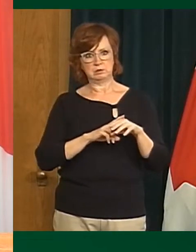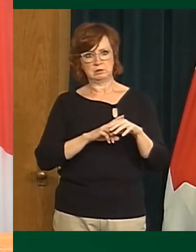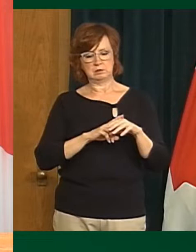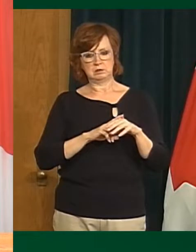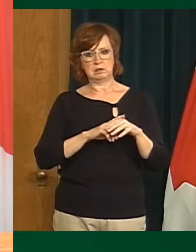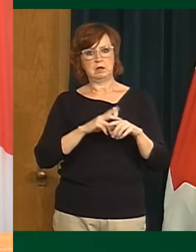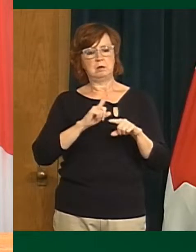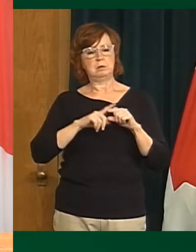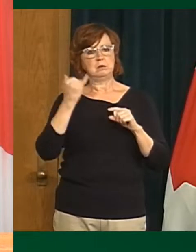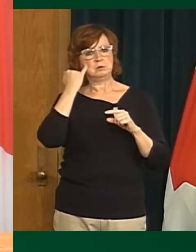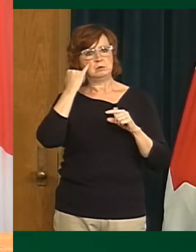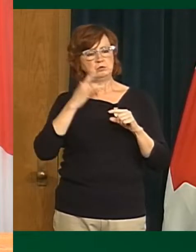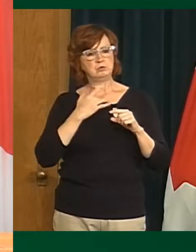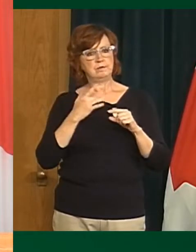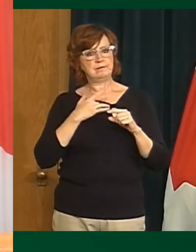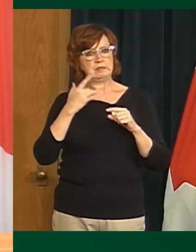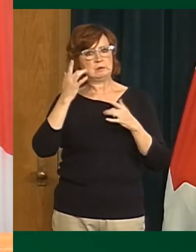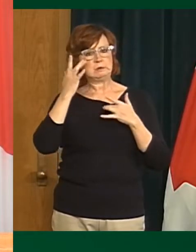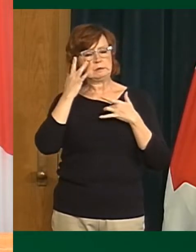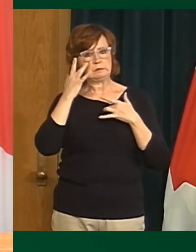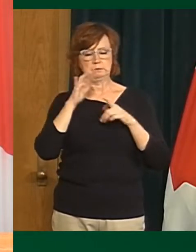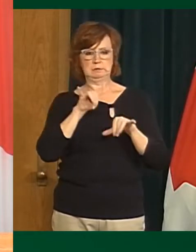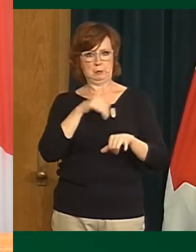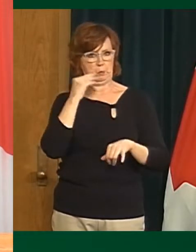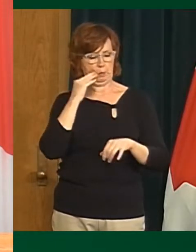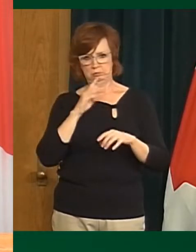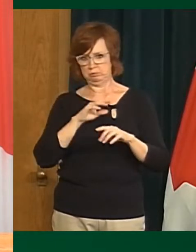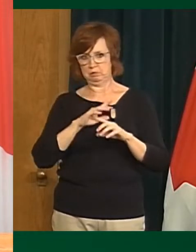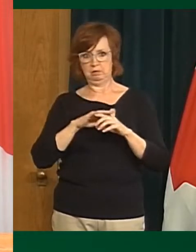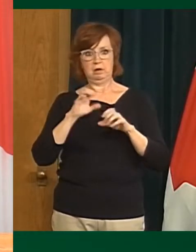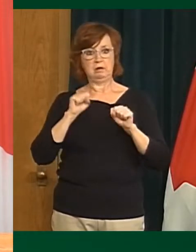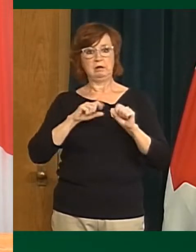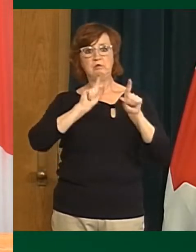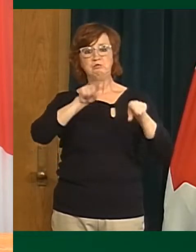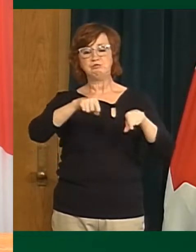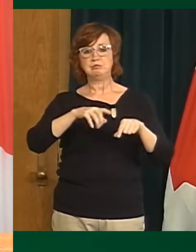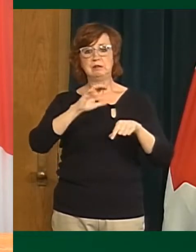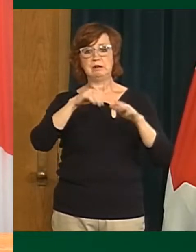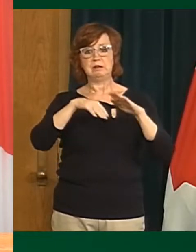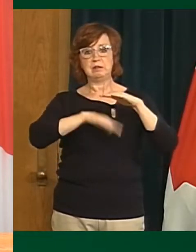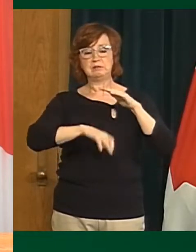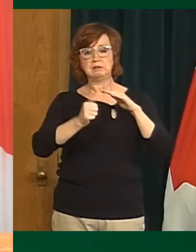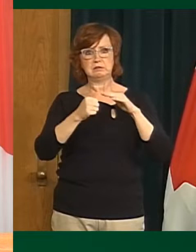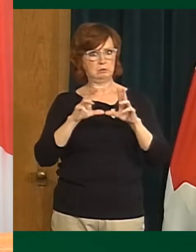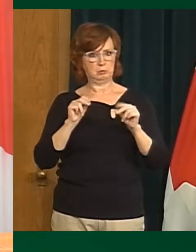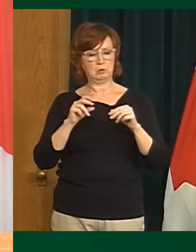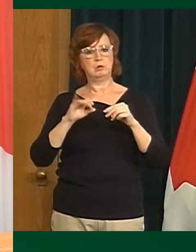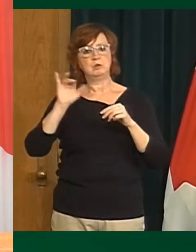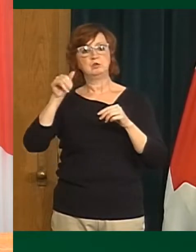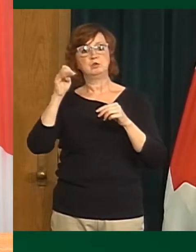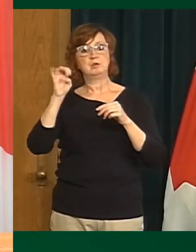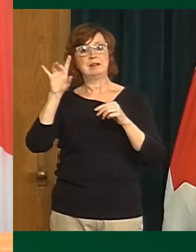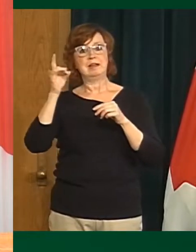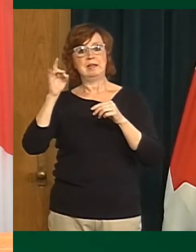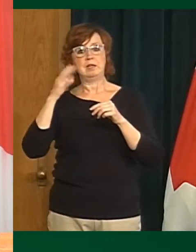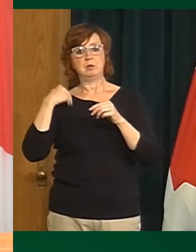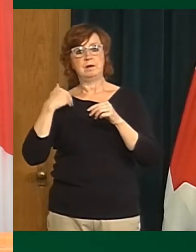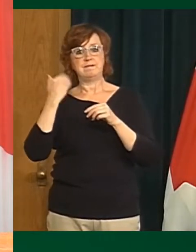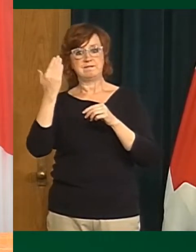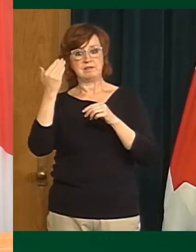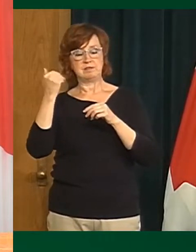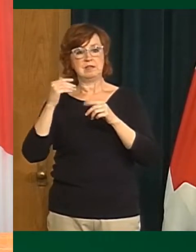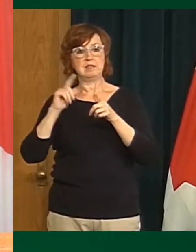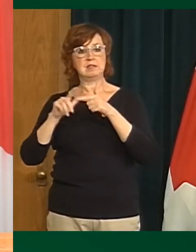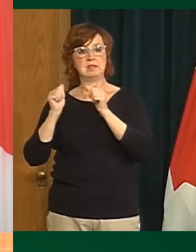which currently is 10 and would go up to 15 for indoor gatherings on June 8th and 30 for outdoor gatherings.